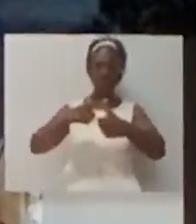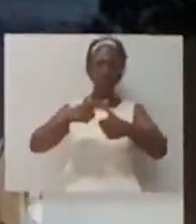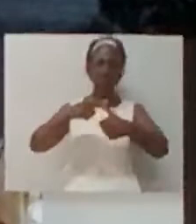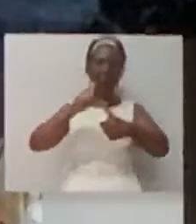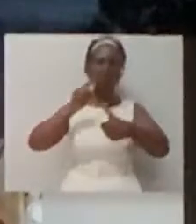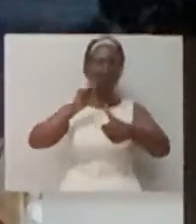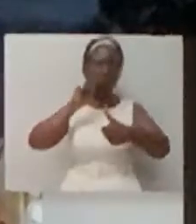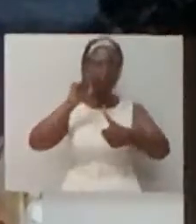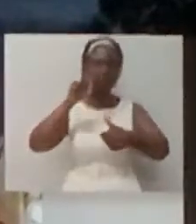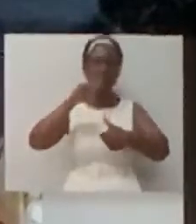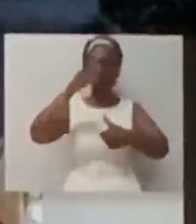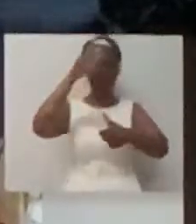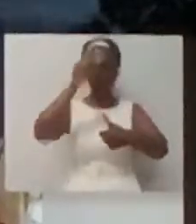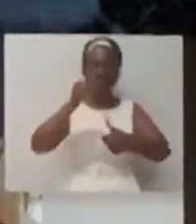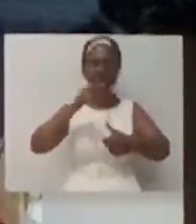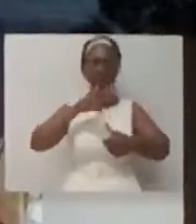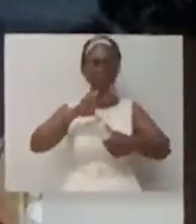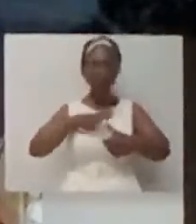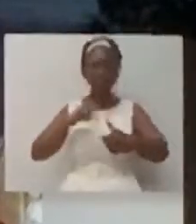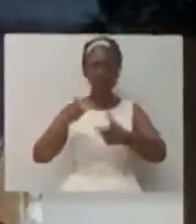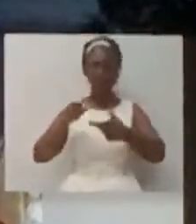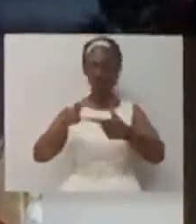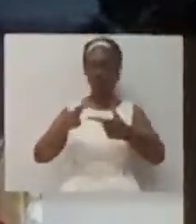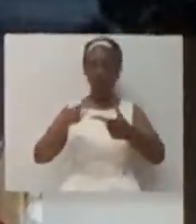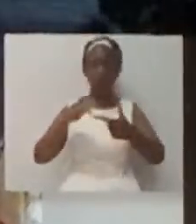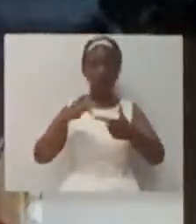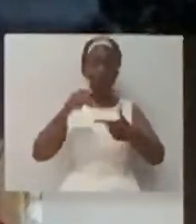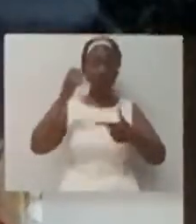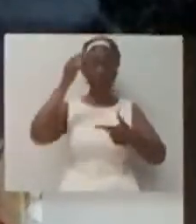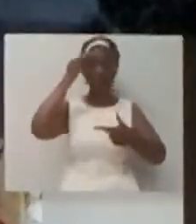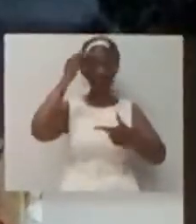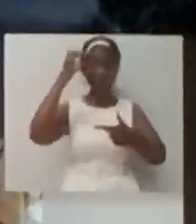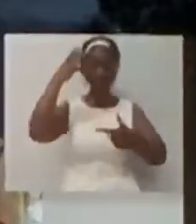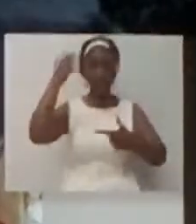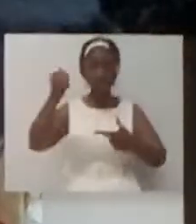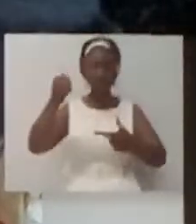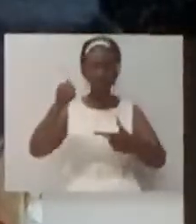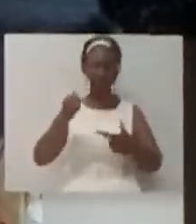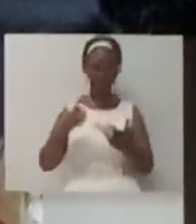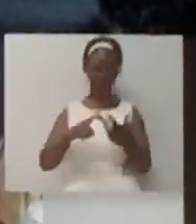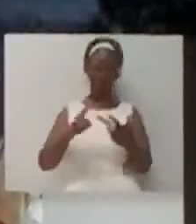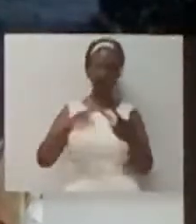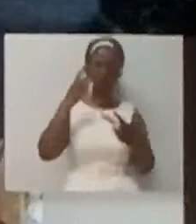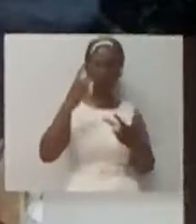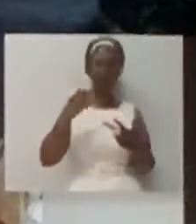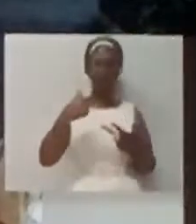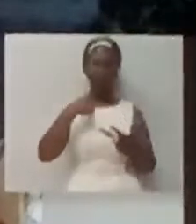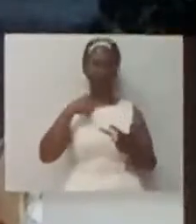Identification or orientation or because of mental health struggles. You have seen